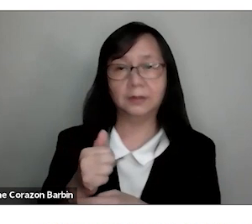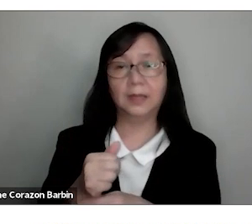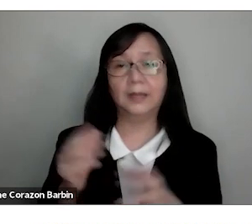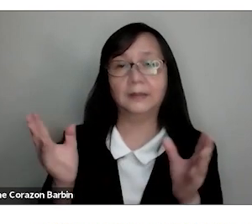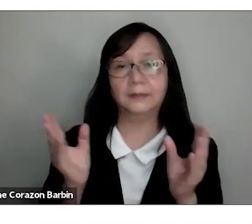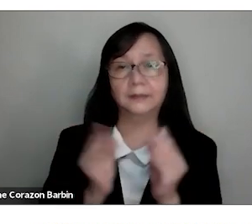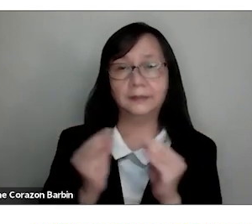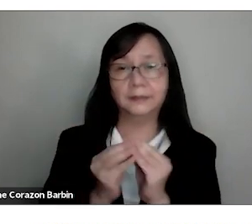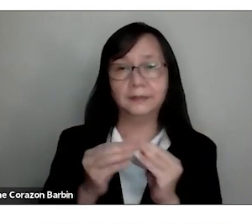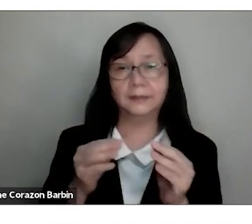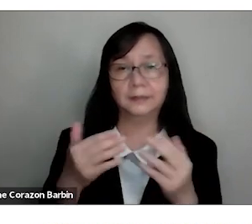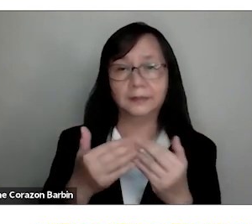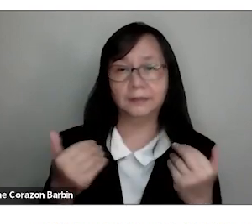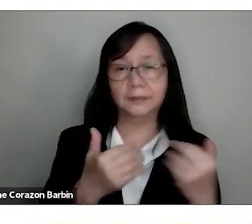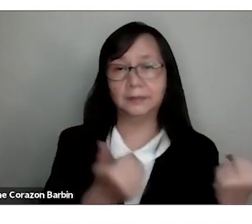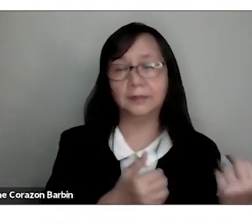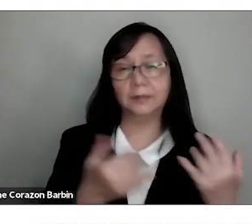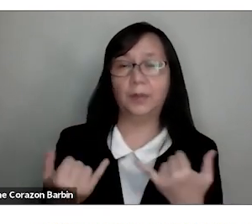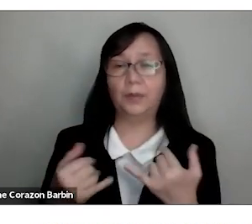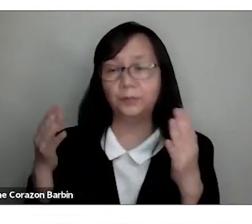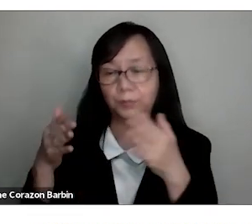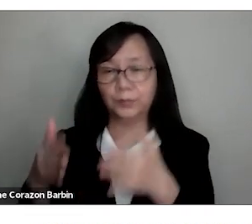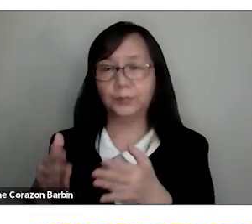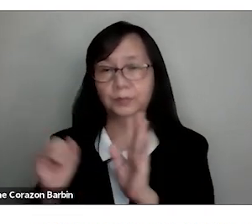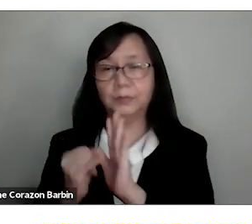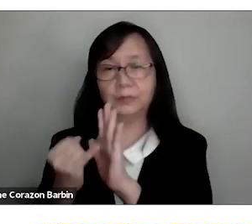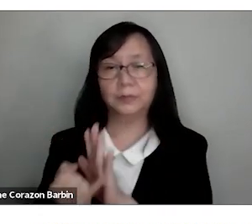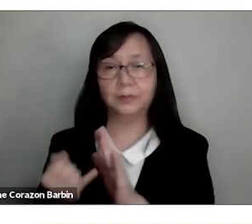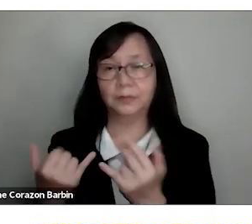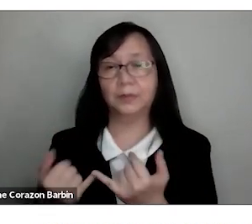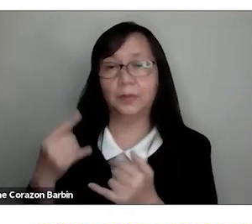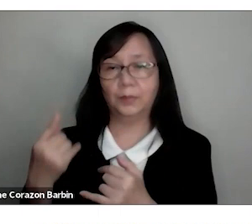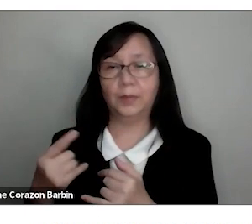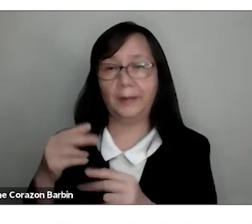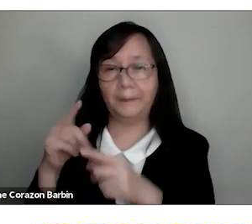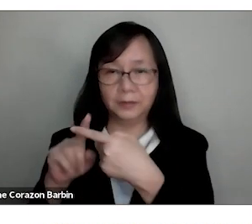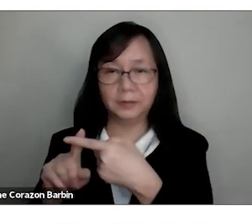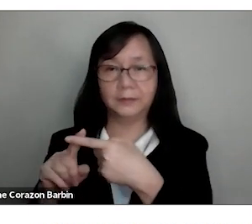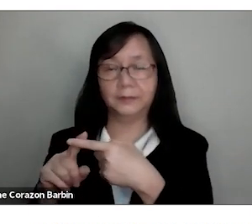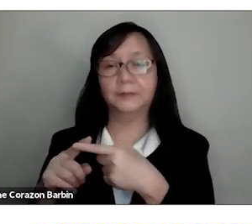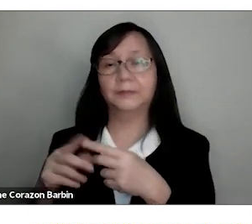to RPA COEA 7 focus areas to identify 1, the positive aspects,